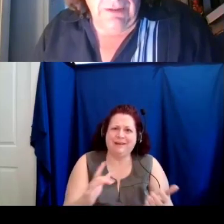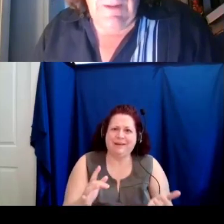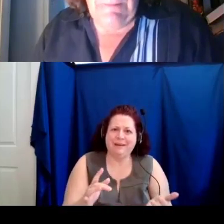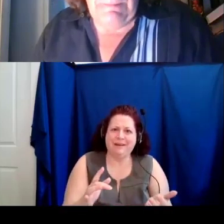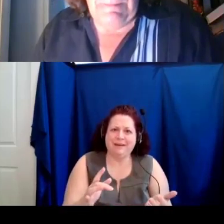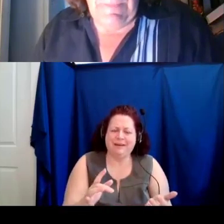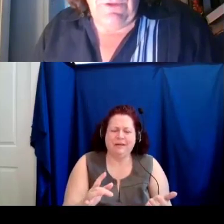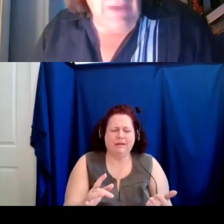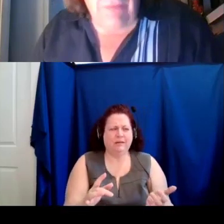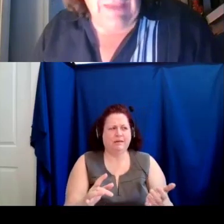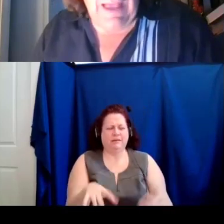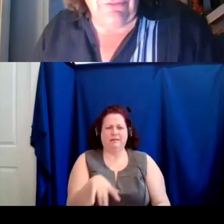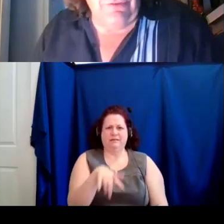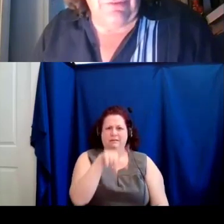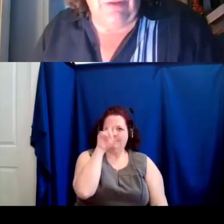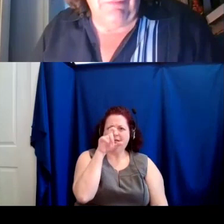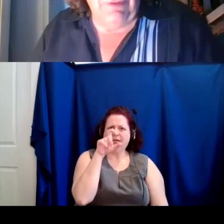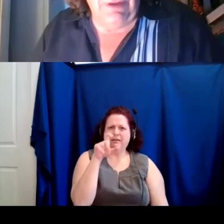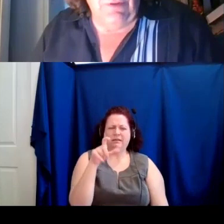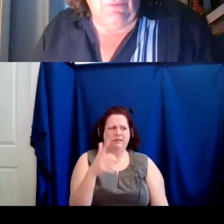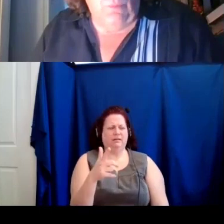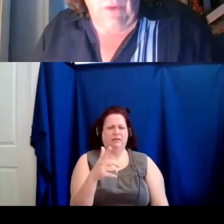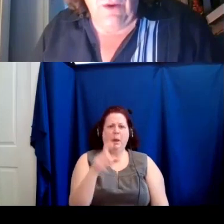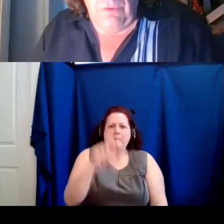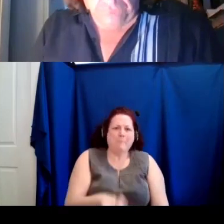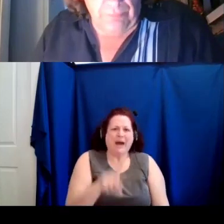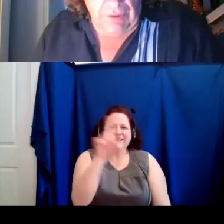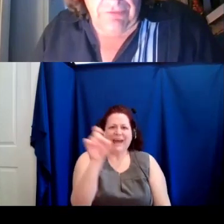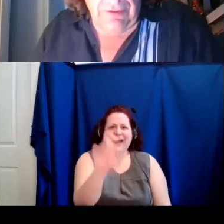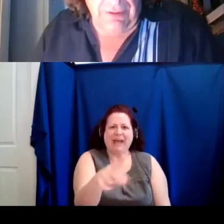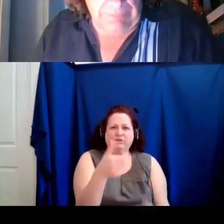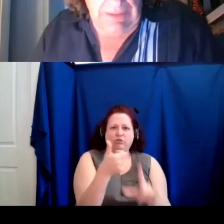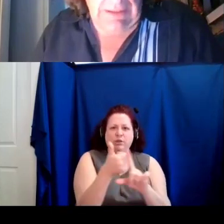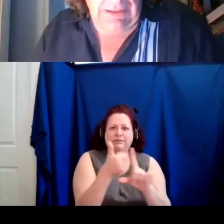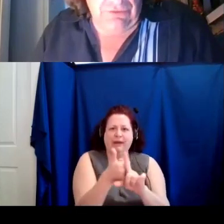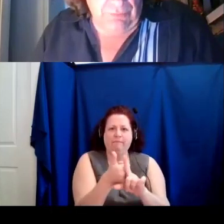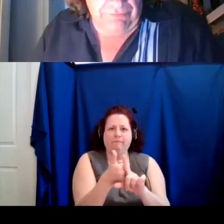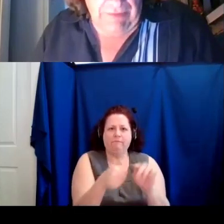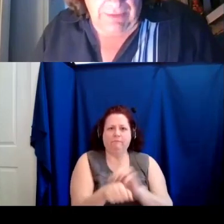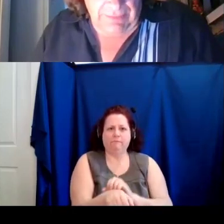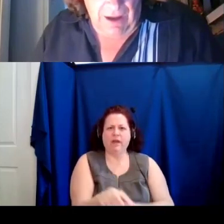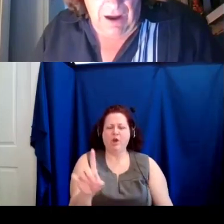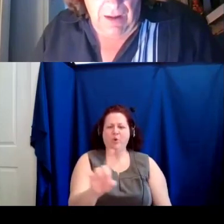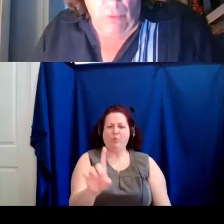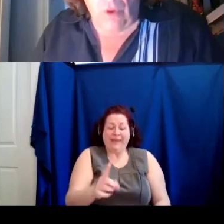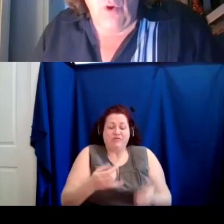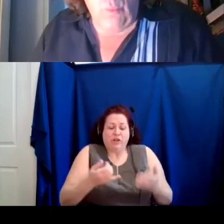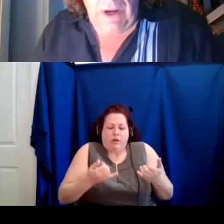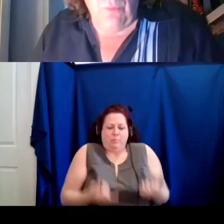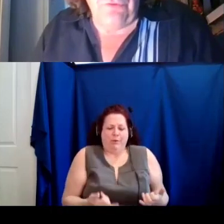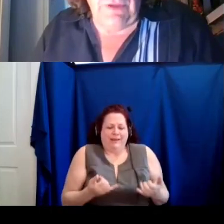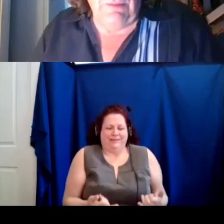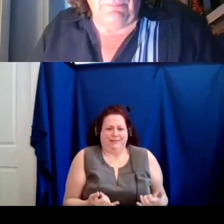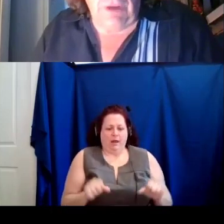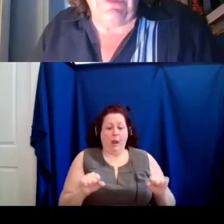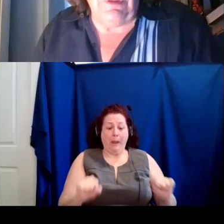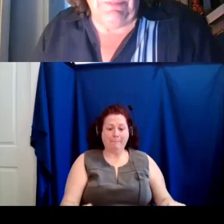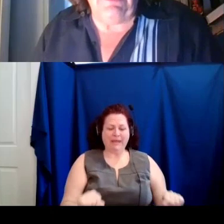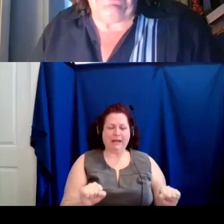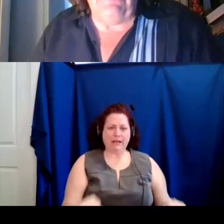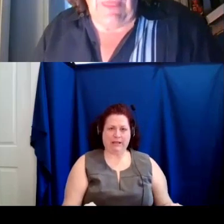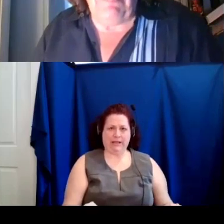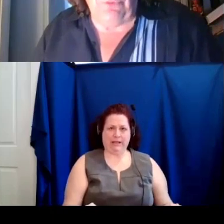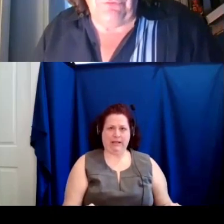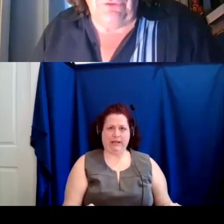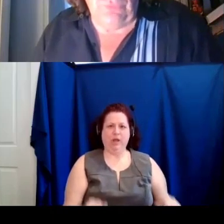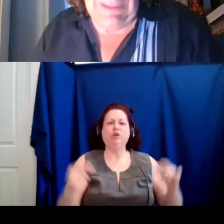restraint, you have to ask yourself, where was the present ability to affect the harm? Or where was the present